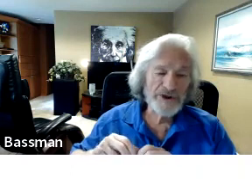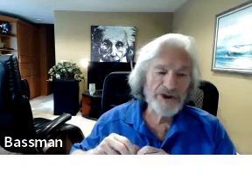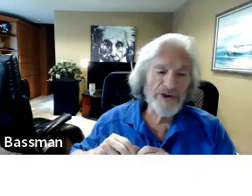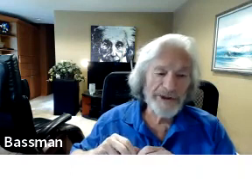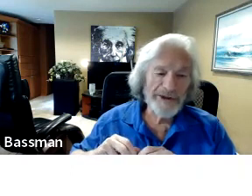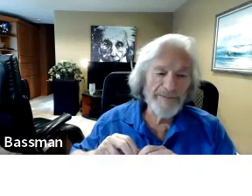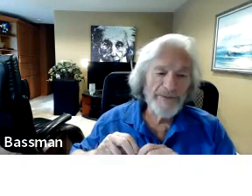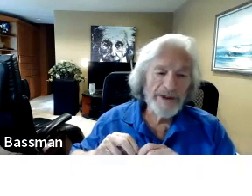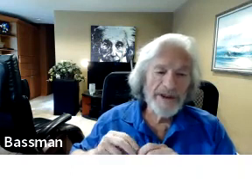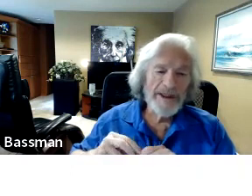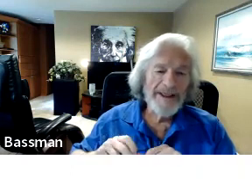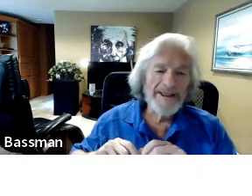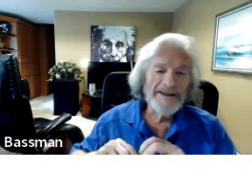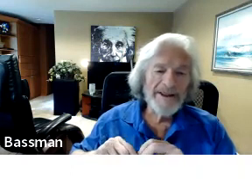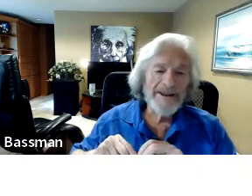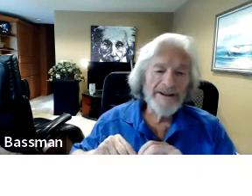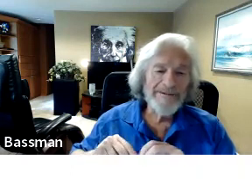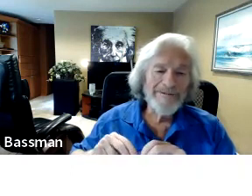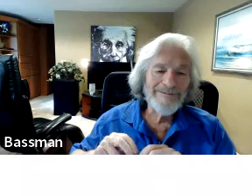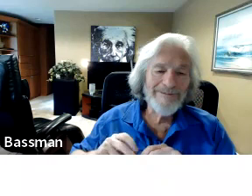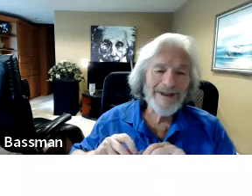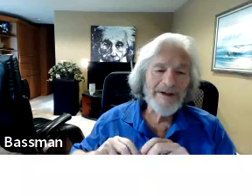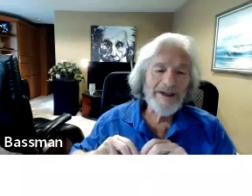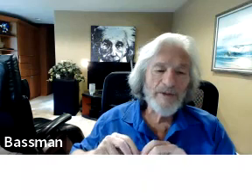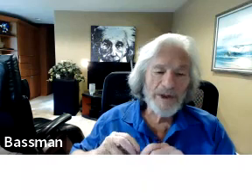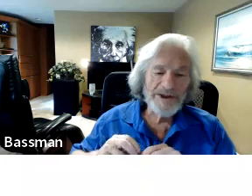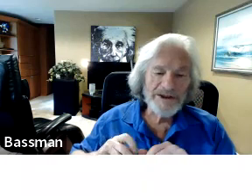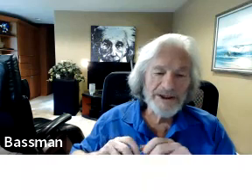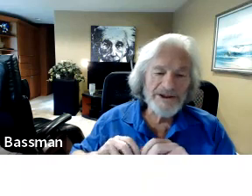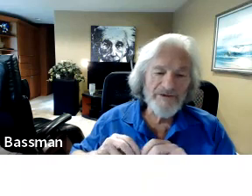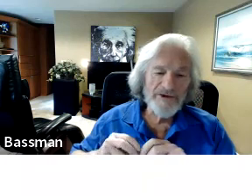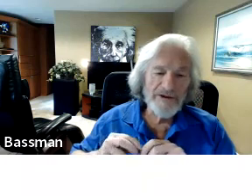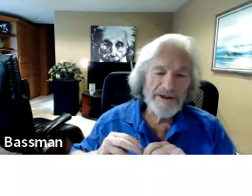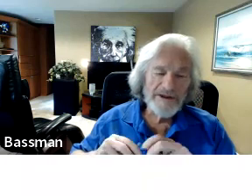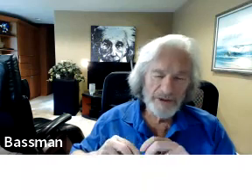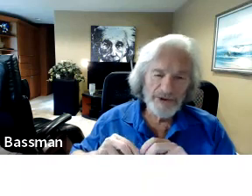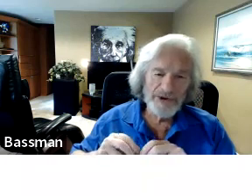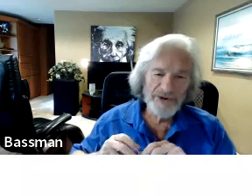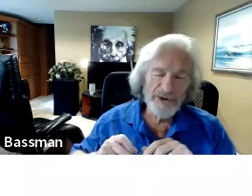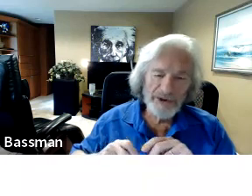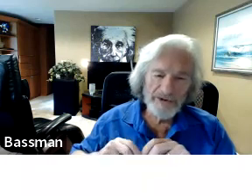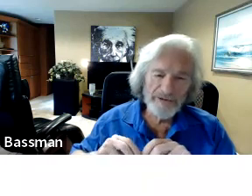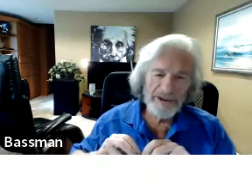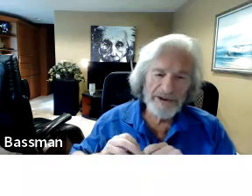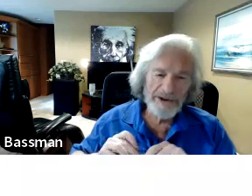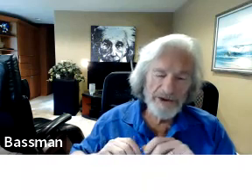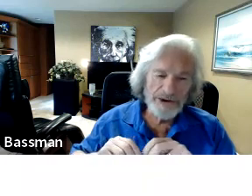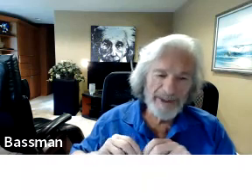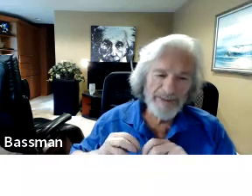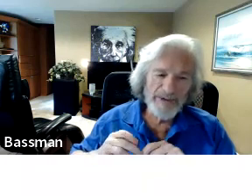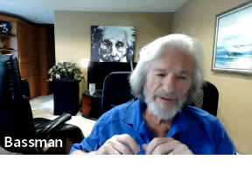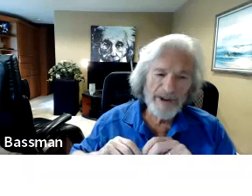public interest lawyer, and it was successful. There was also an article written